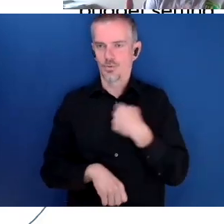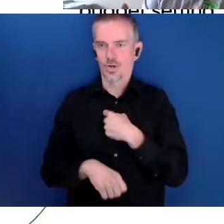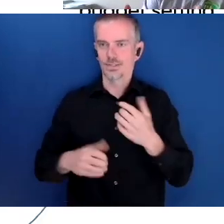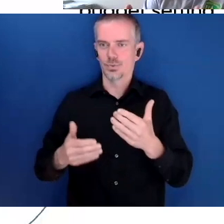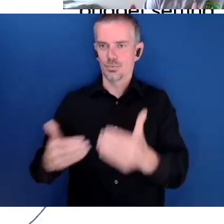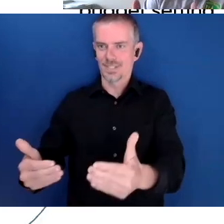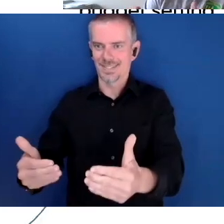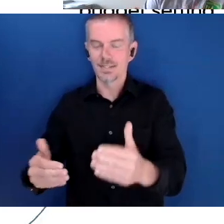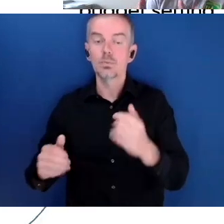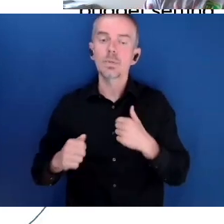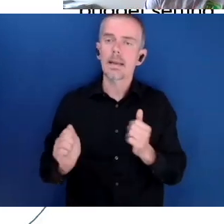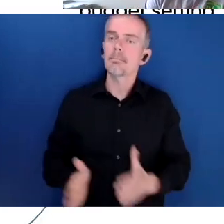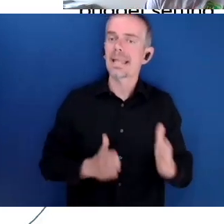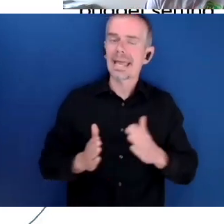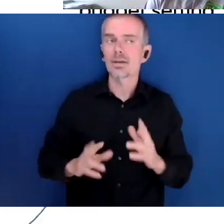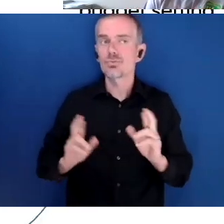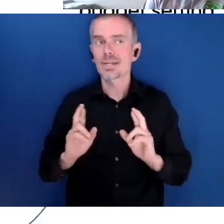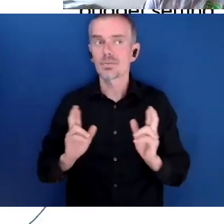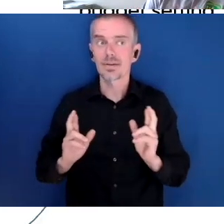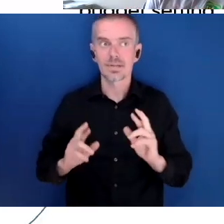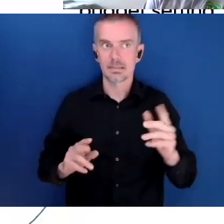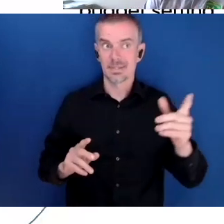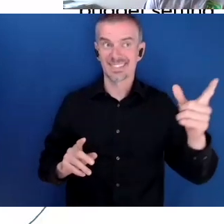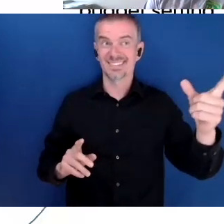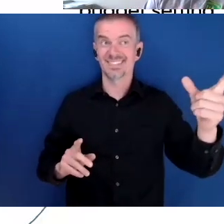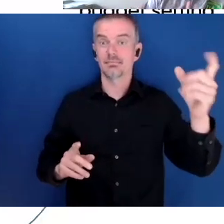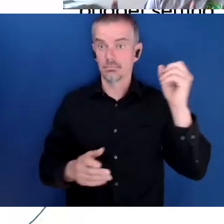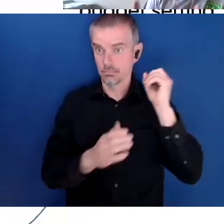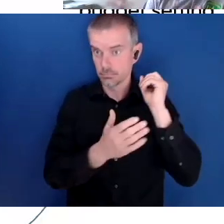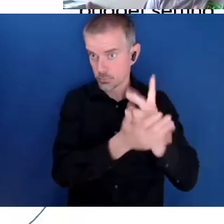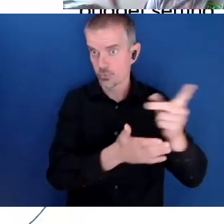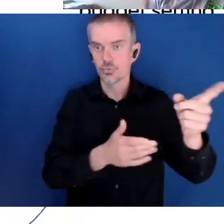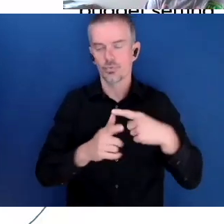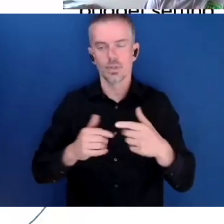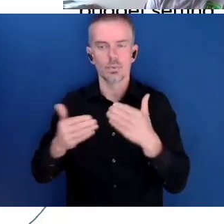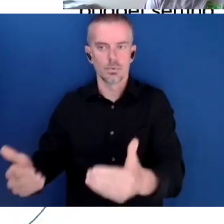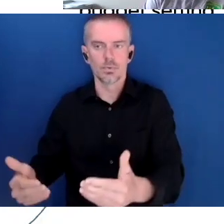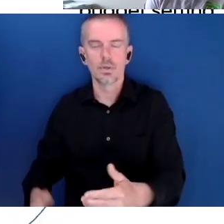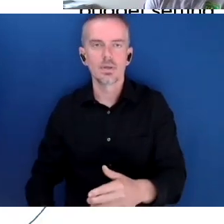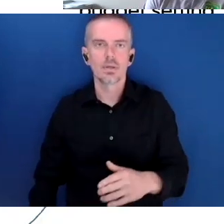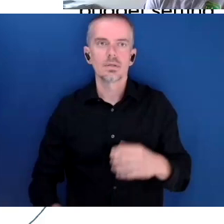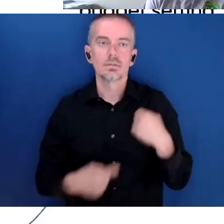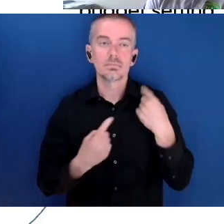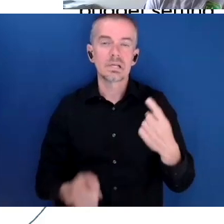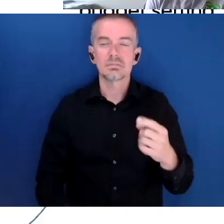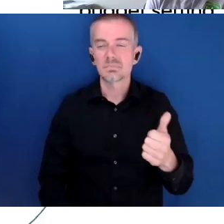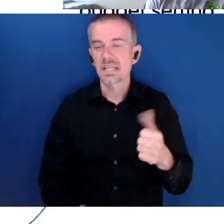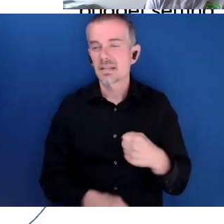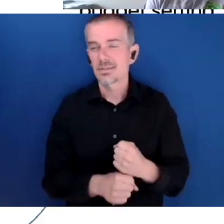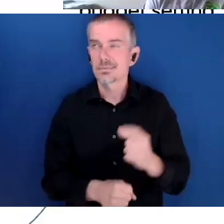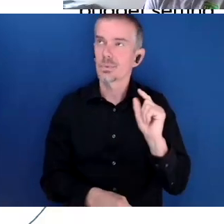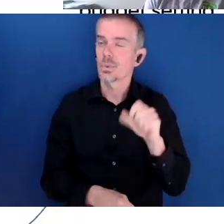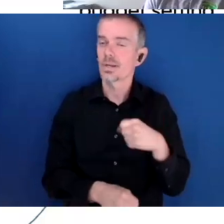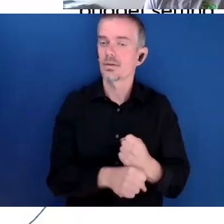kind of we can't move without Congress. And so what we've seen in the last decade or two is what we